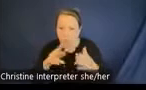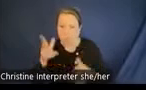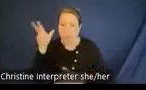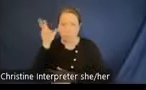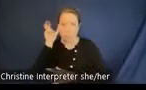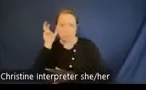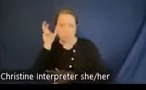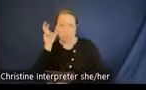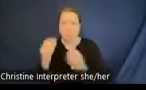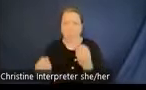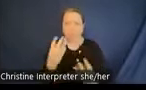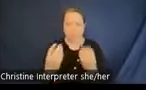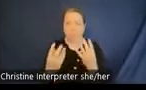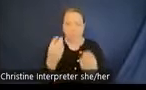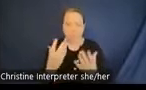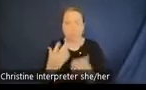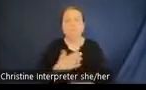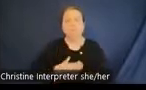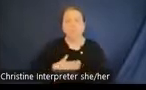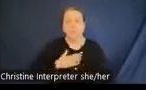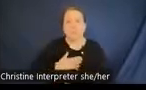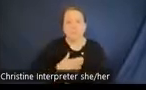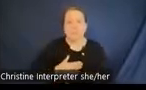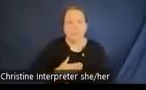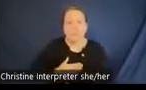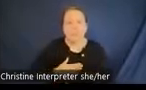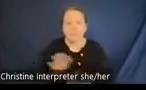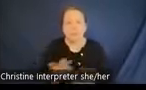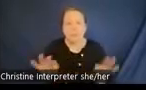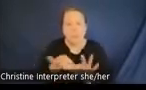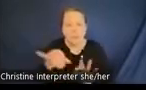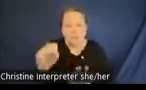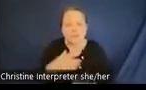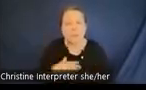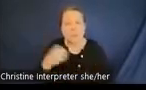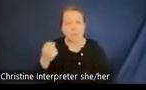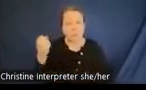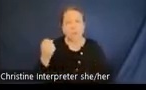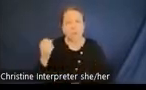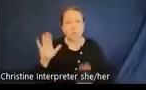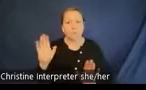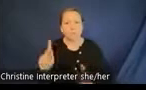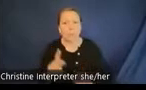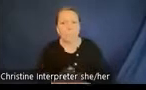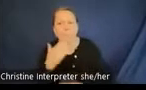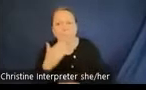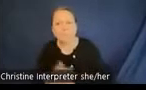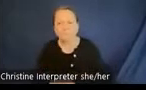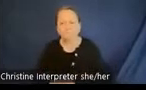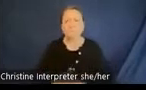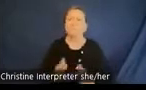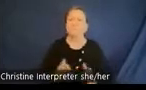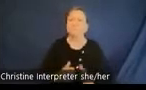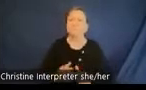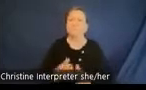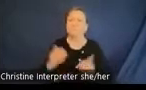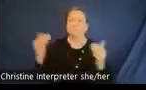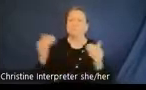them. Thank you so much. Next, we will have David as soon as I get him.